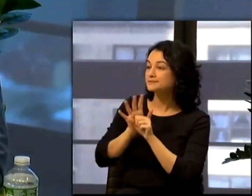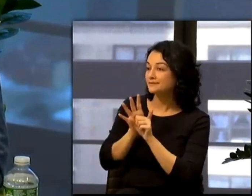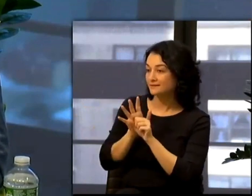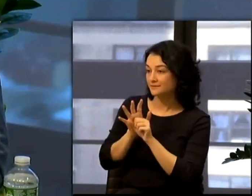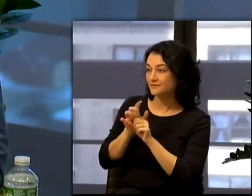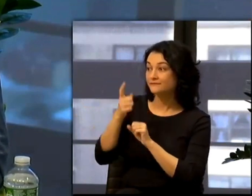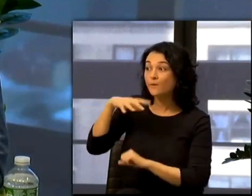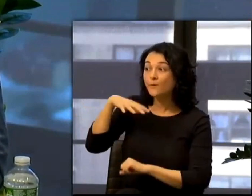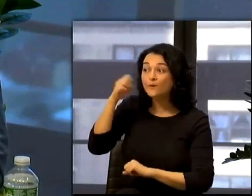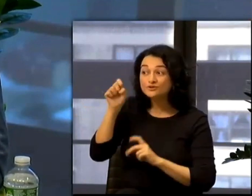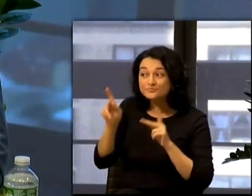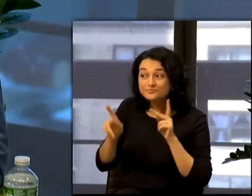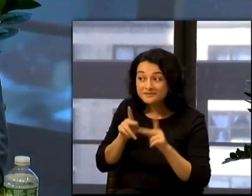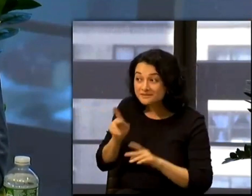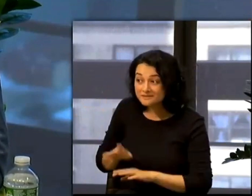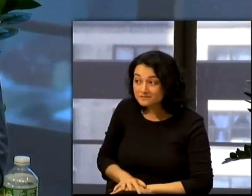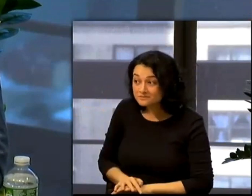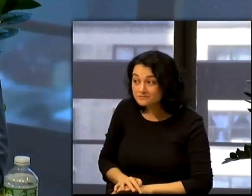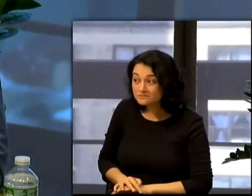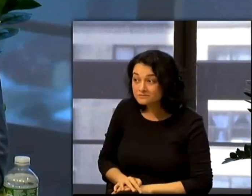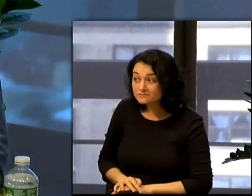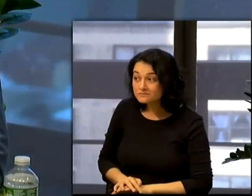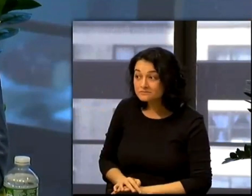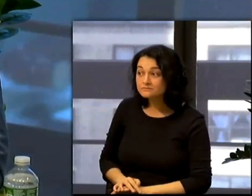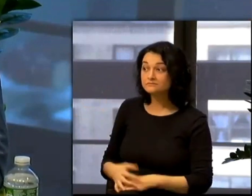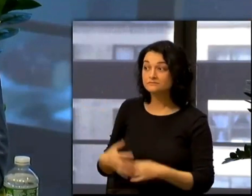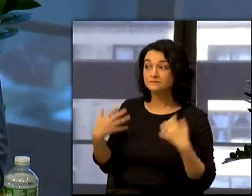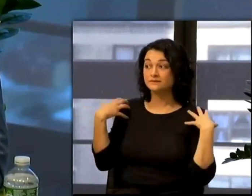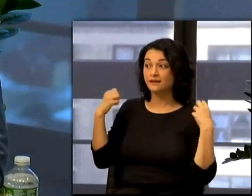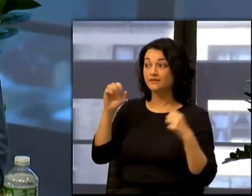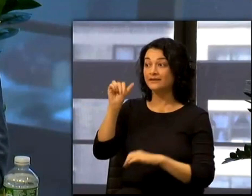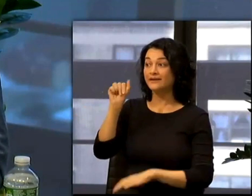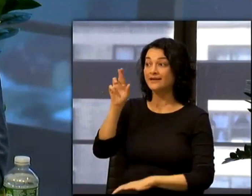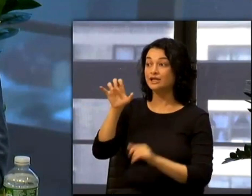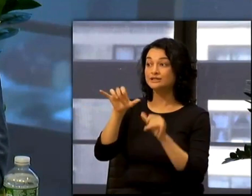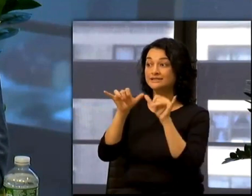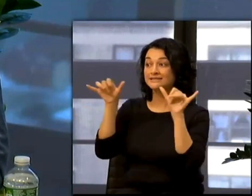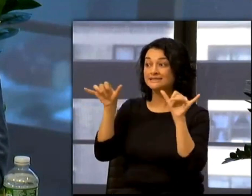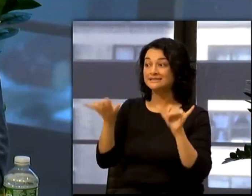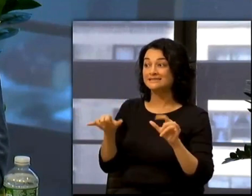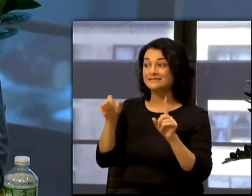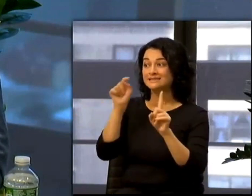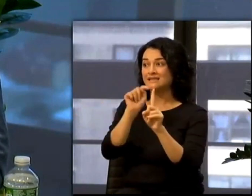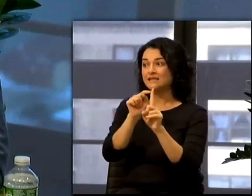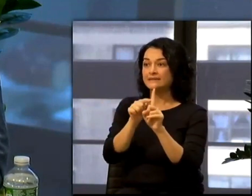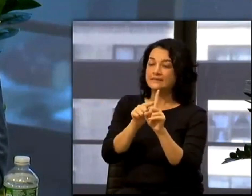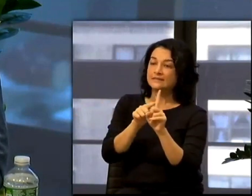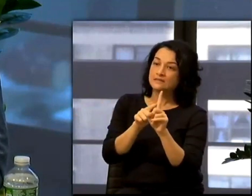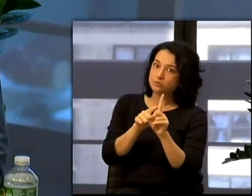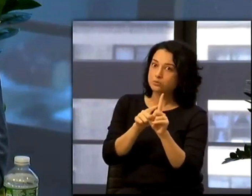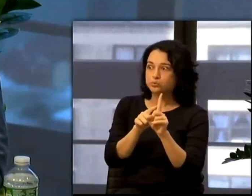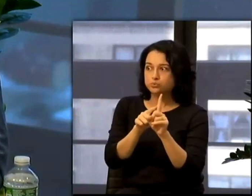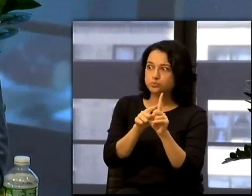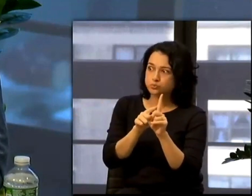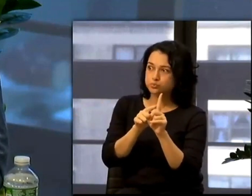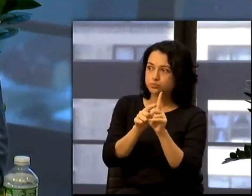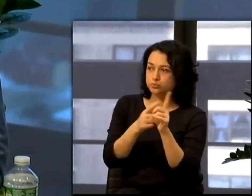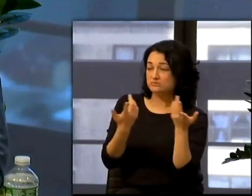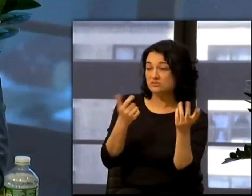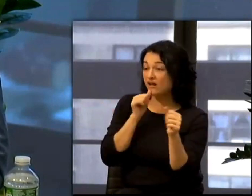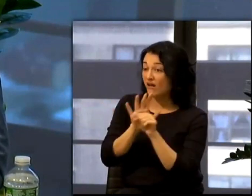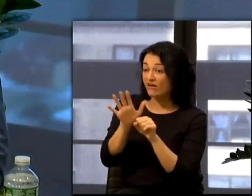exponential, and there was a limited amount of life-sustaining resources and